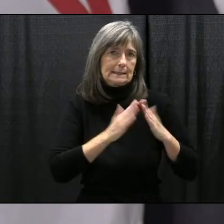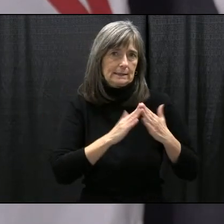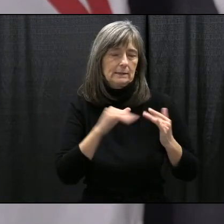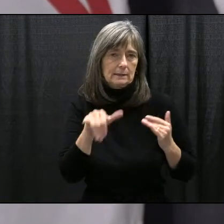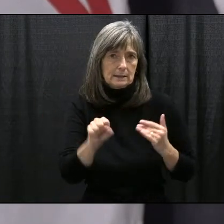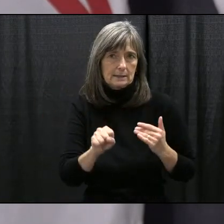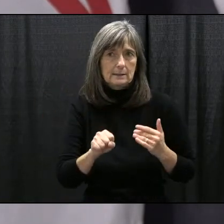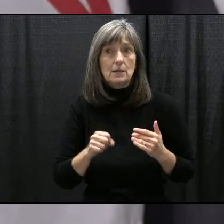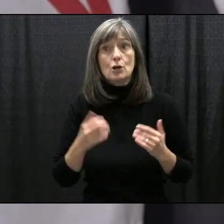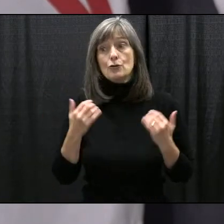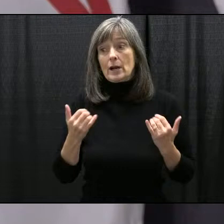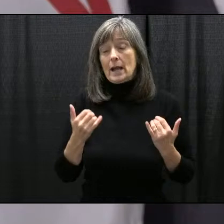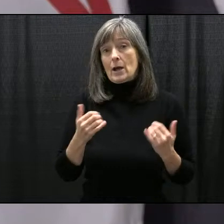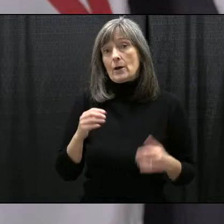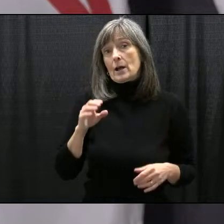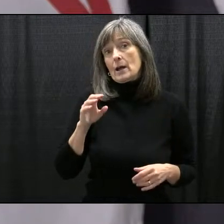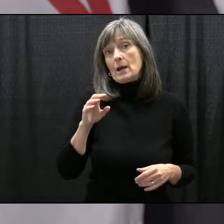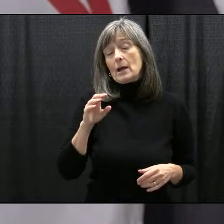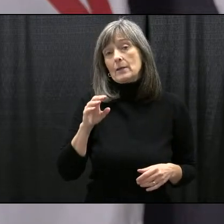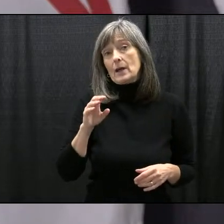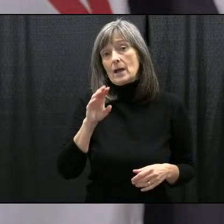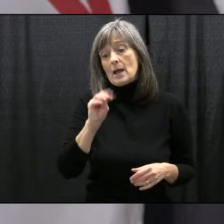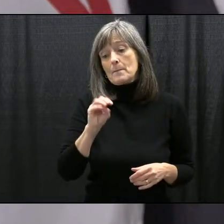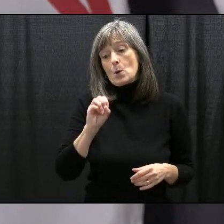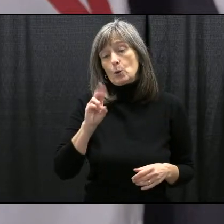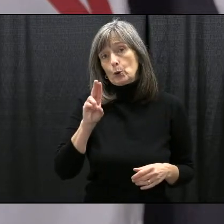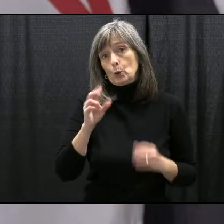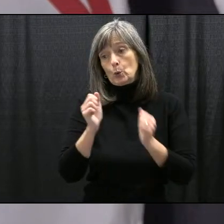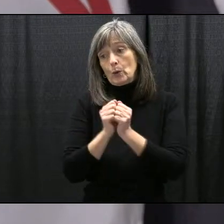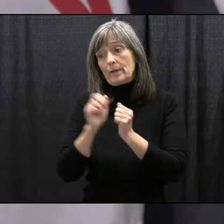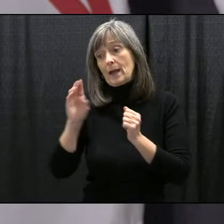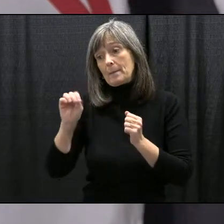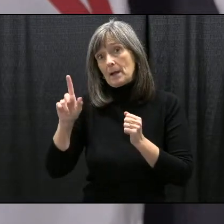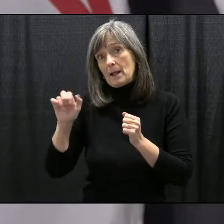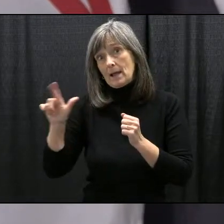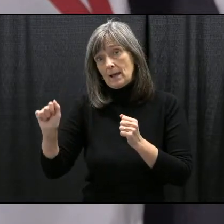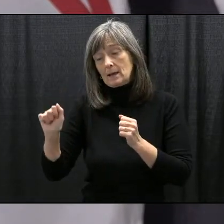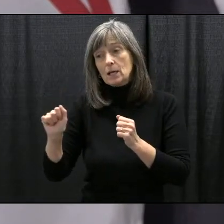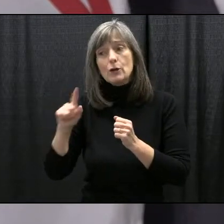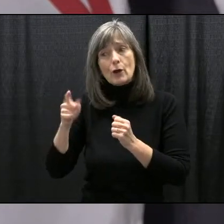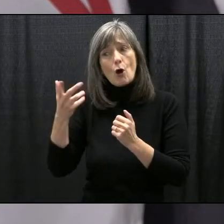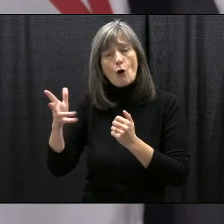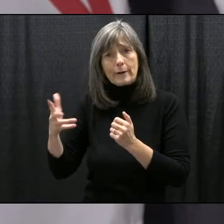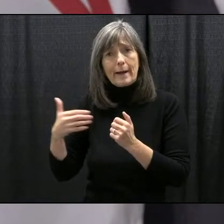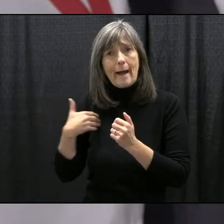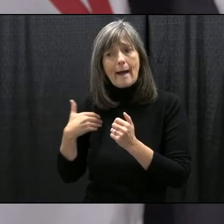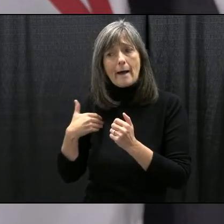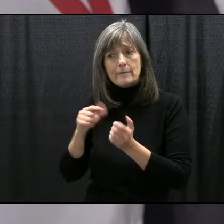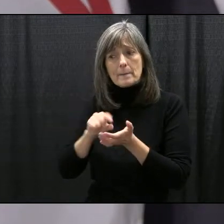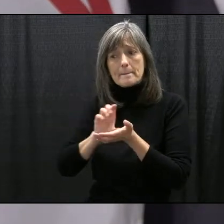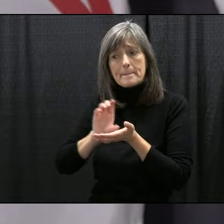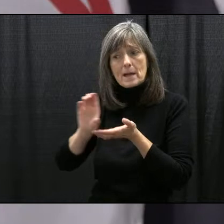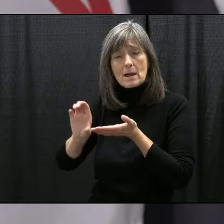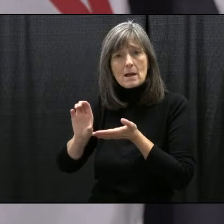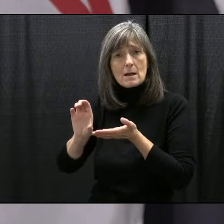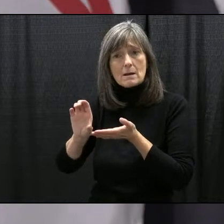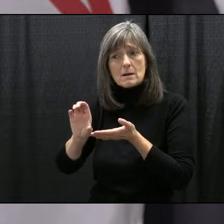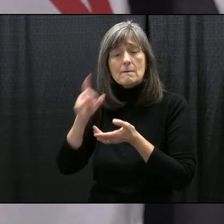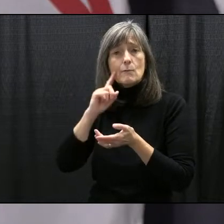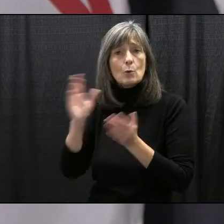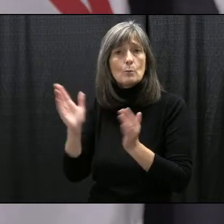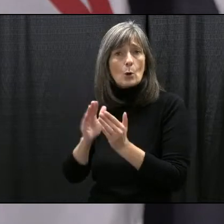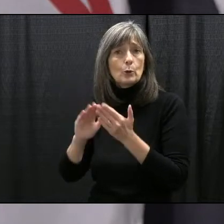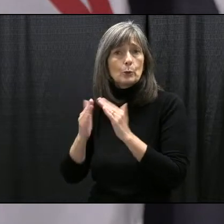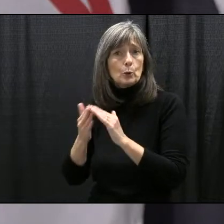current memorandum of agreement with the NLMA, a tiered top-up for compensation for areas